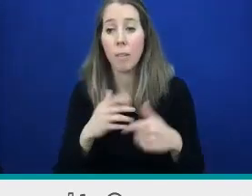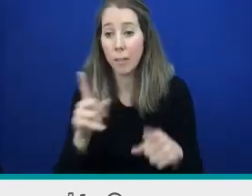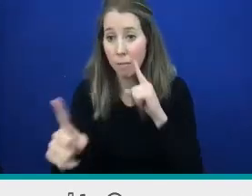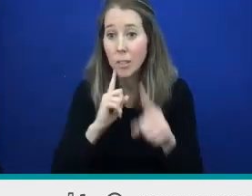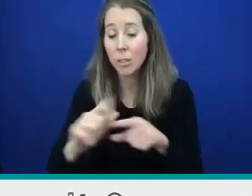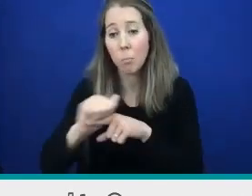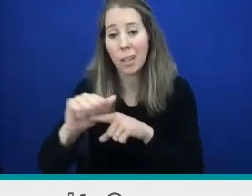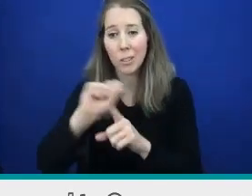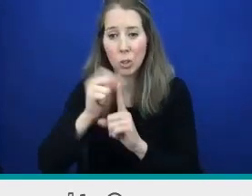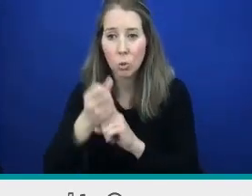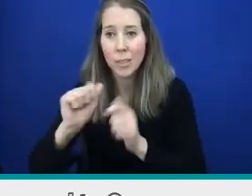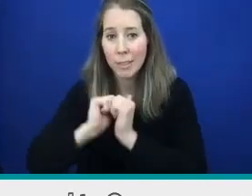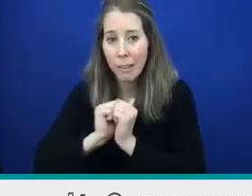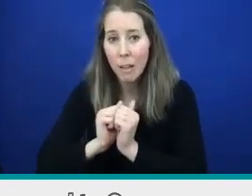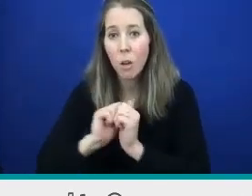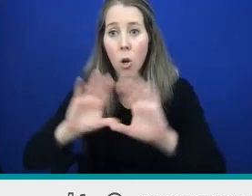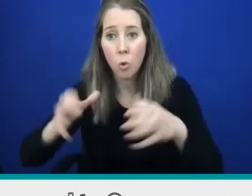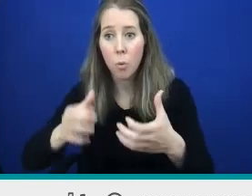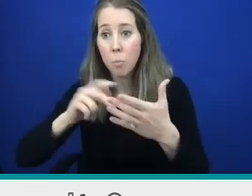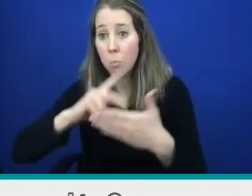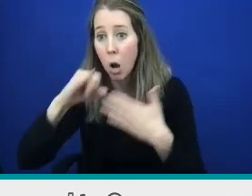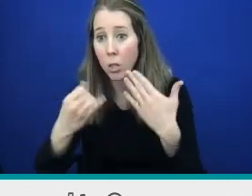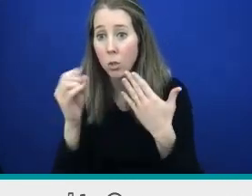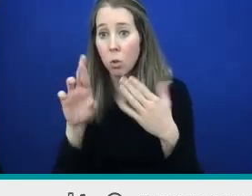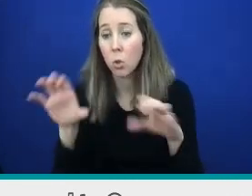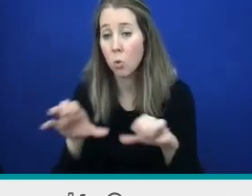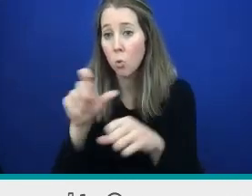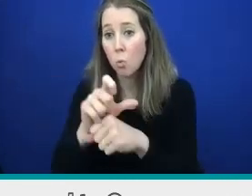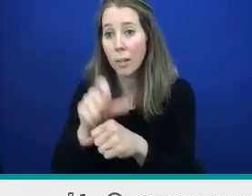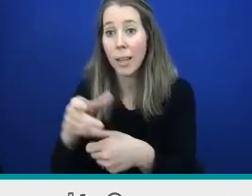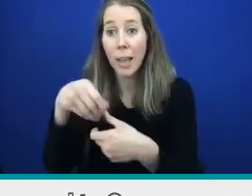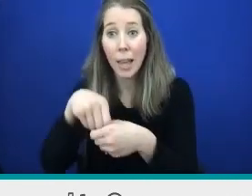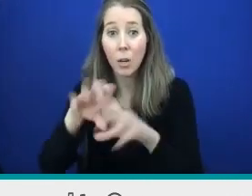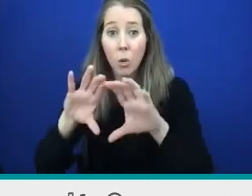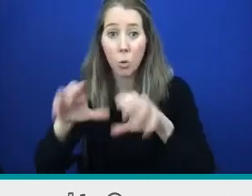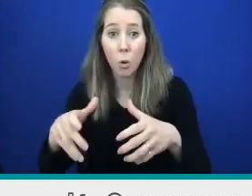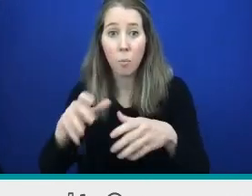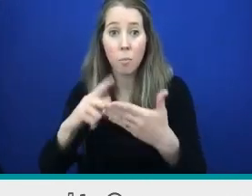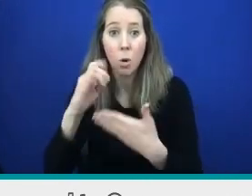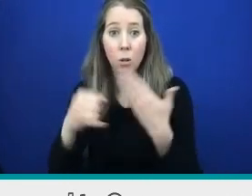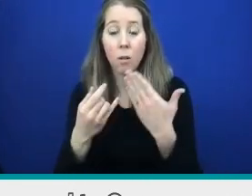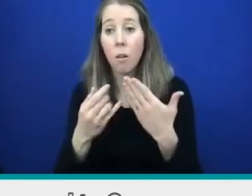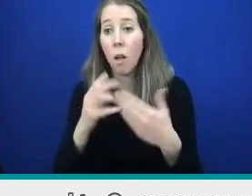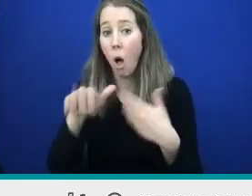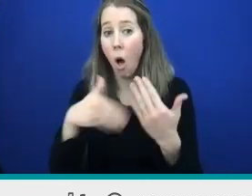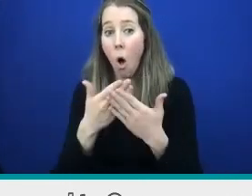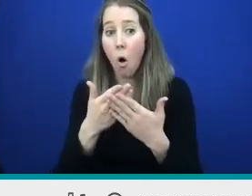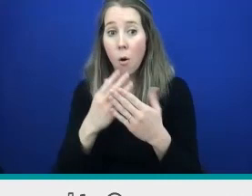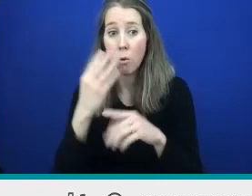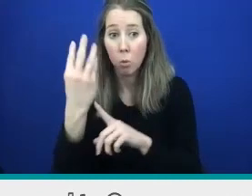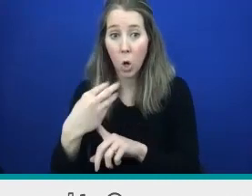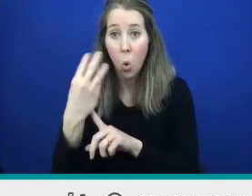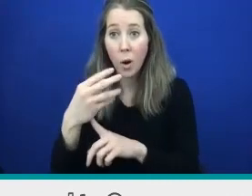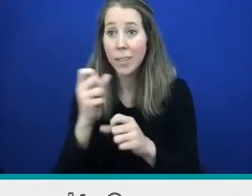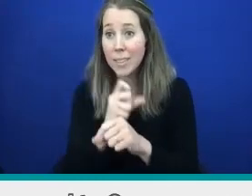together, to give group projects or to do work within a group project, and to have that recorded and saved in